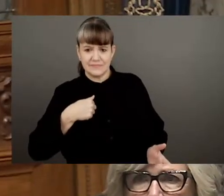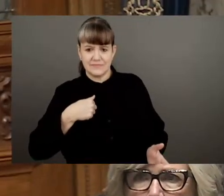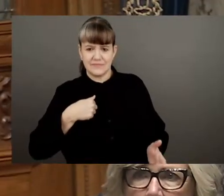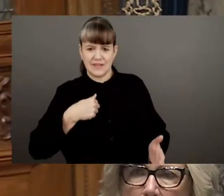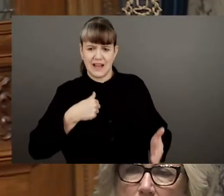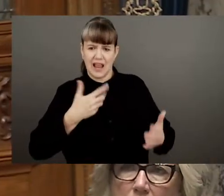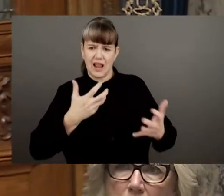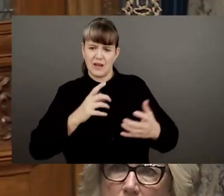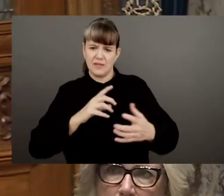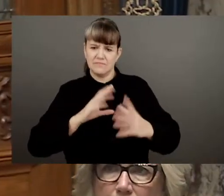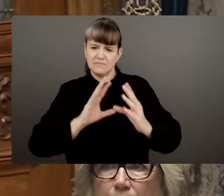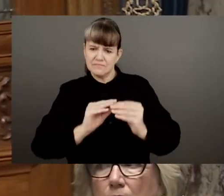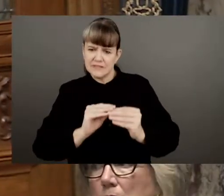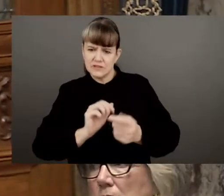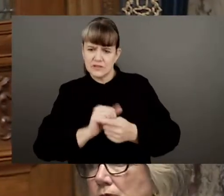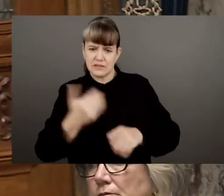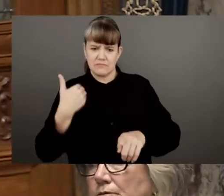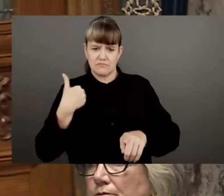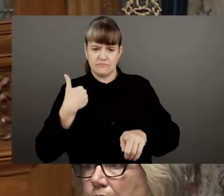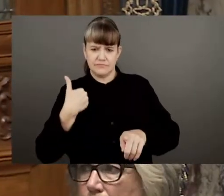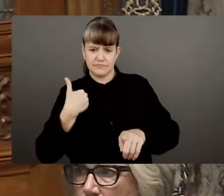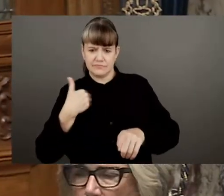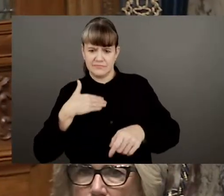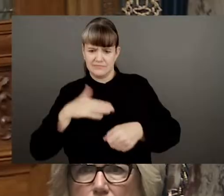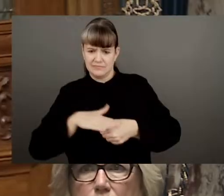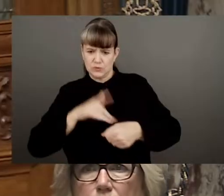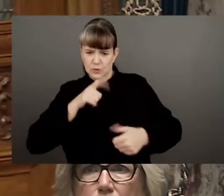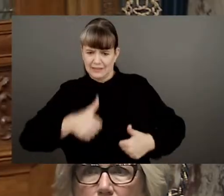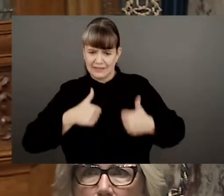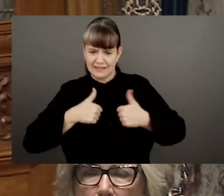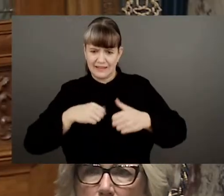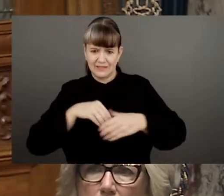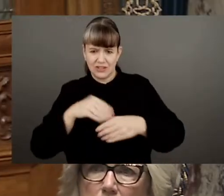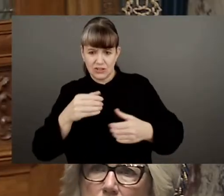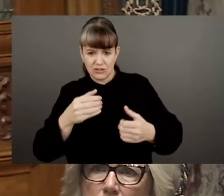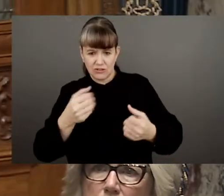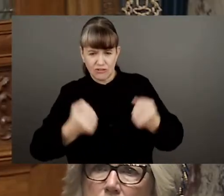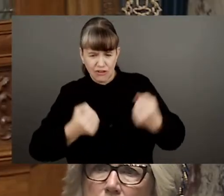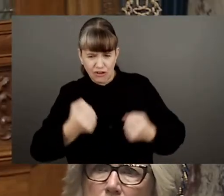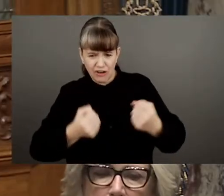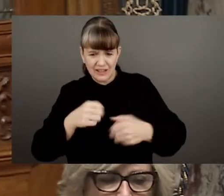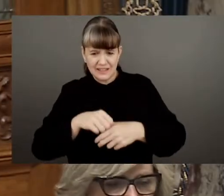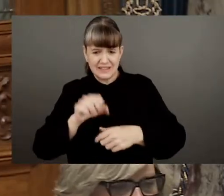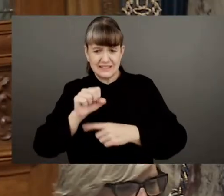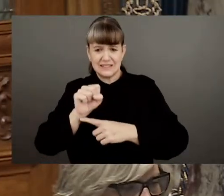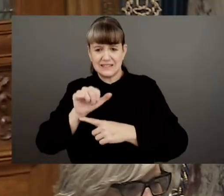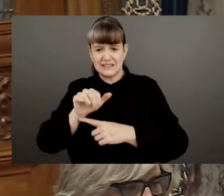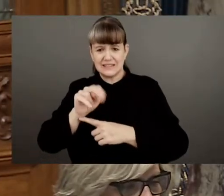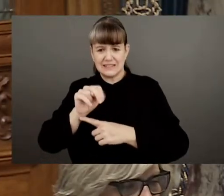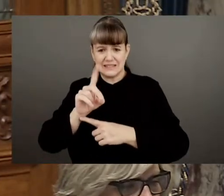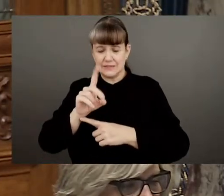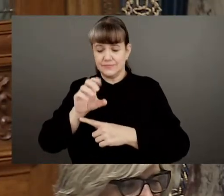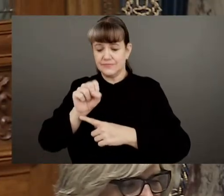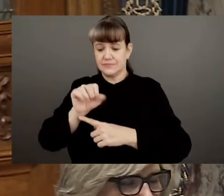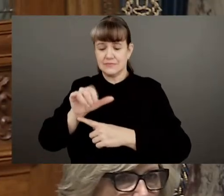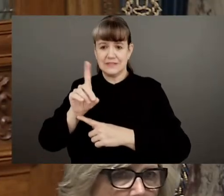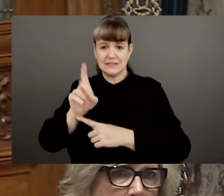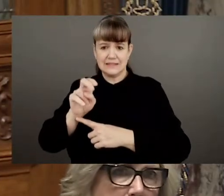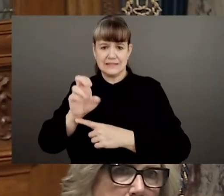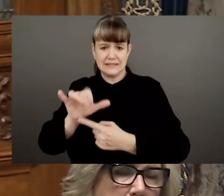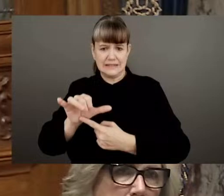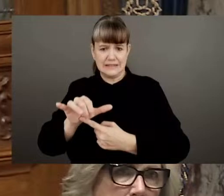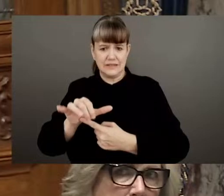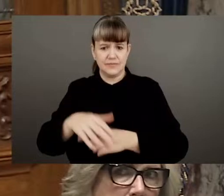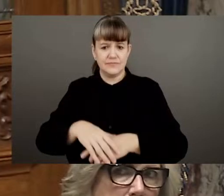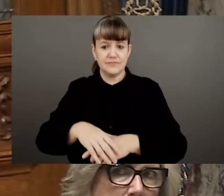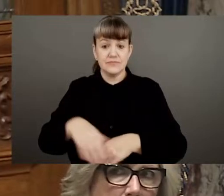rates below the poverty line, she says she could afford to spend $800 a month on rent if any landlord